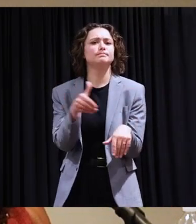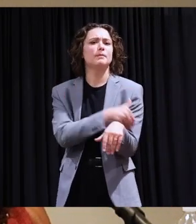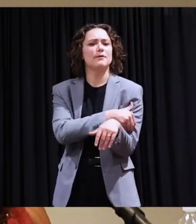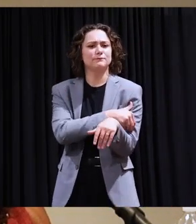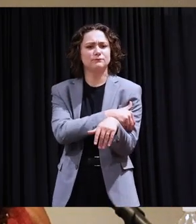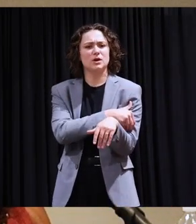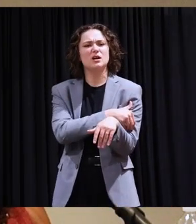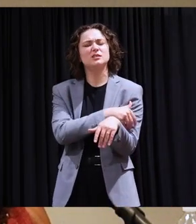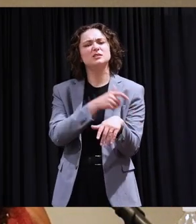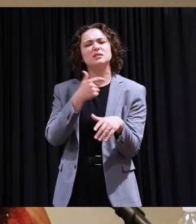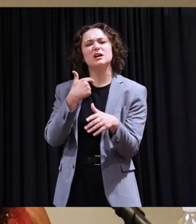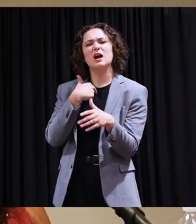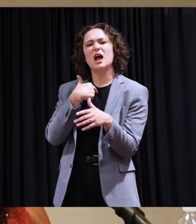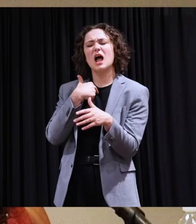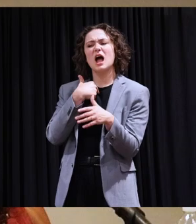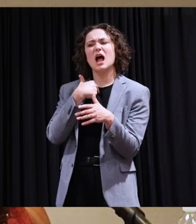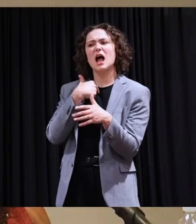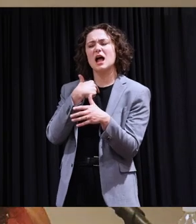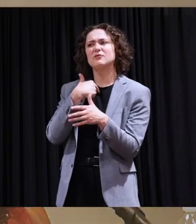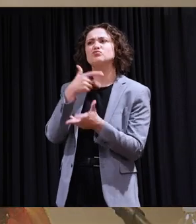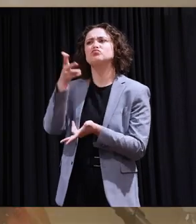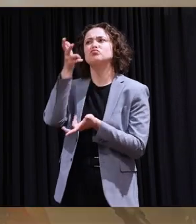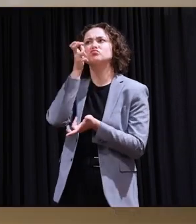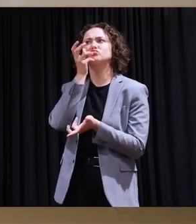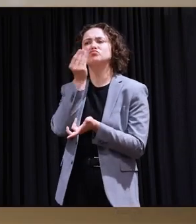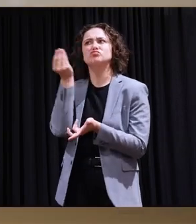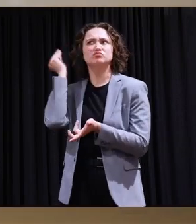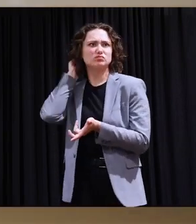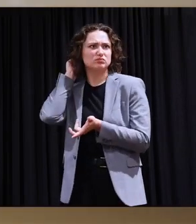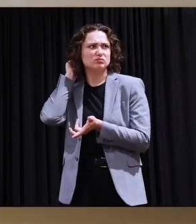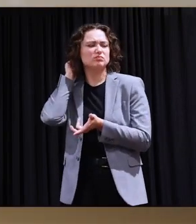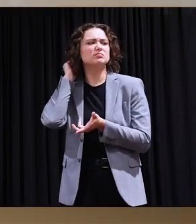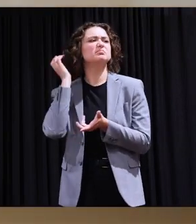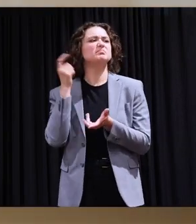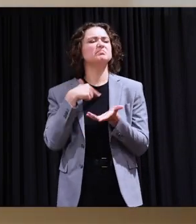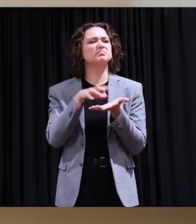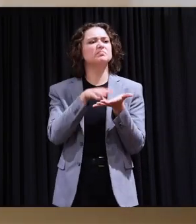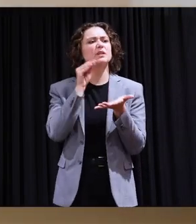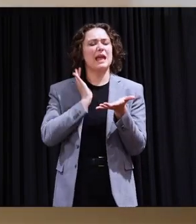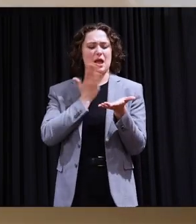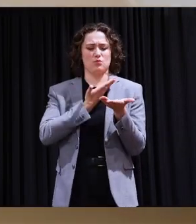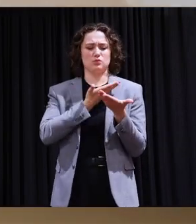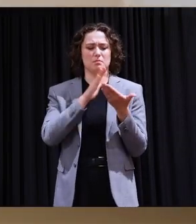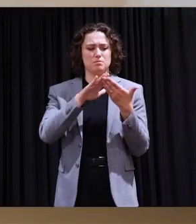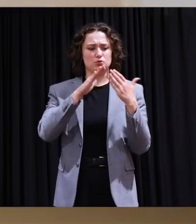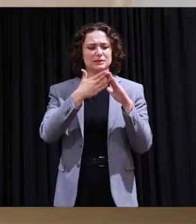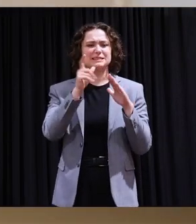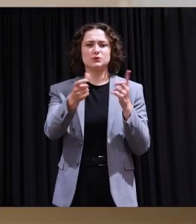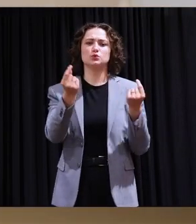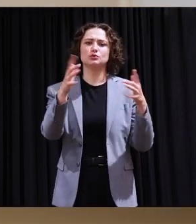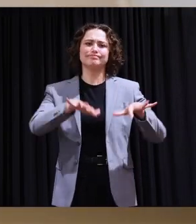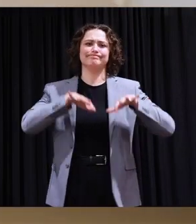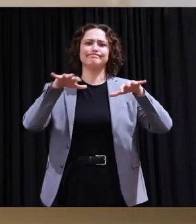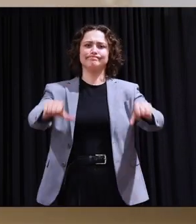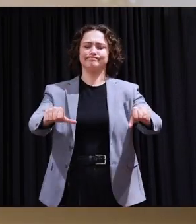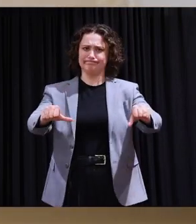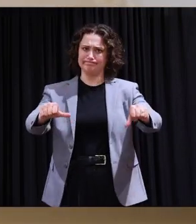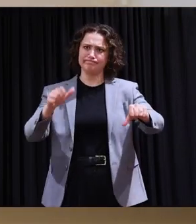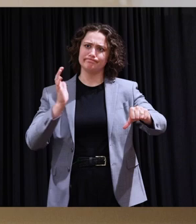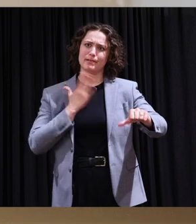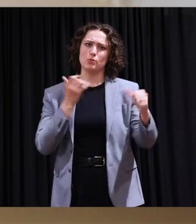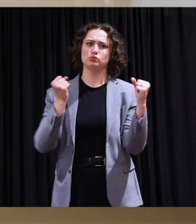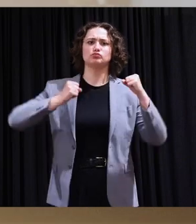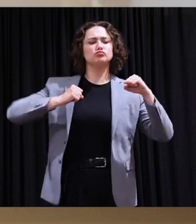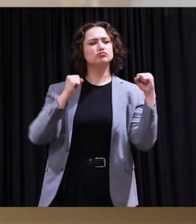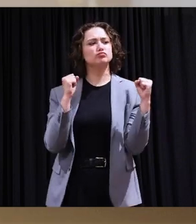need to basically reclaim not only our narrative but our space, right? And be vocal about that. And